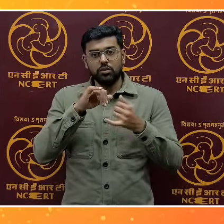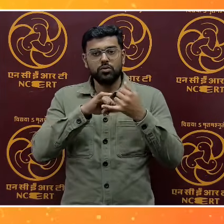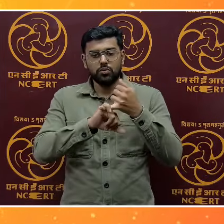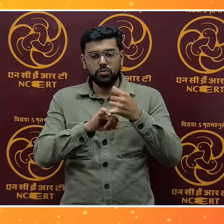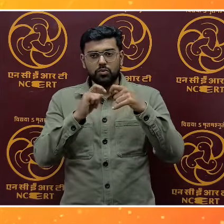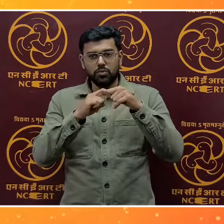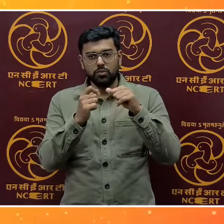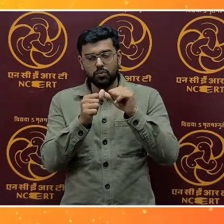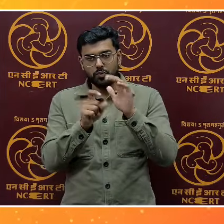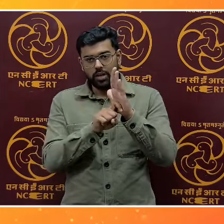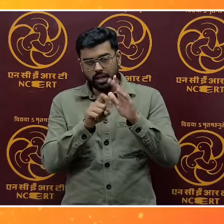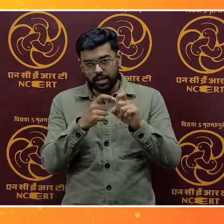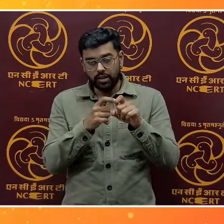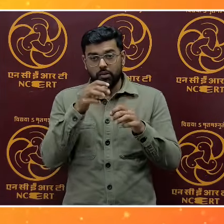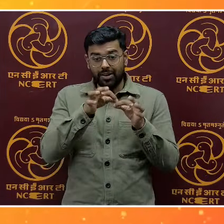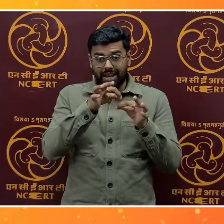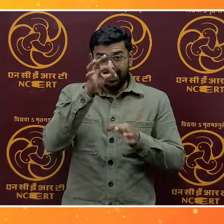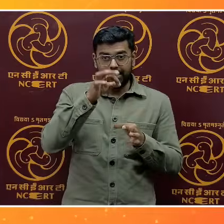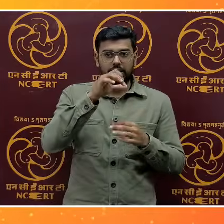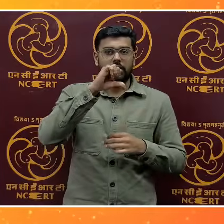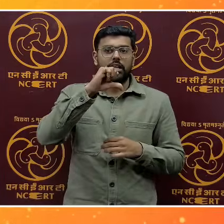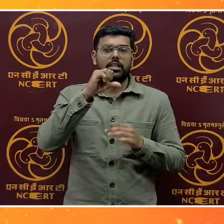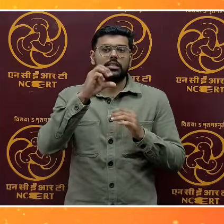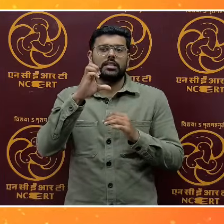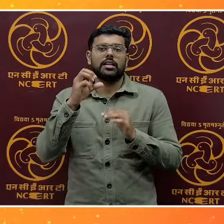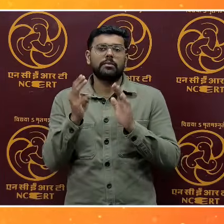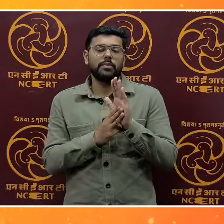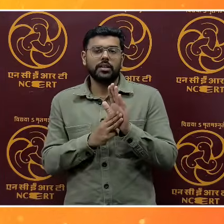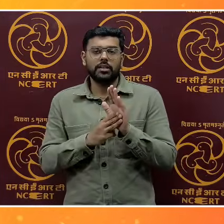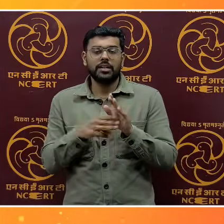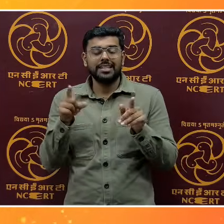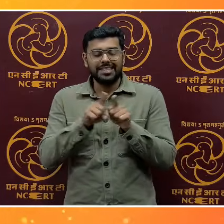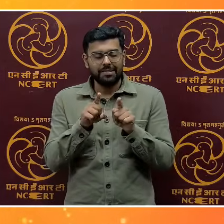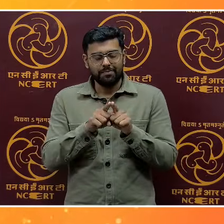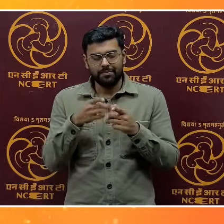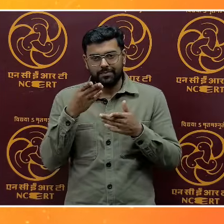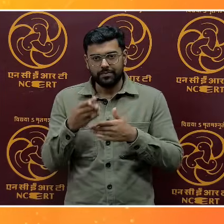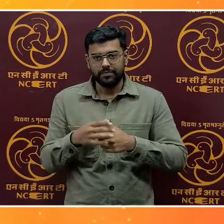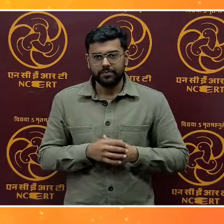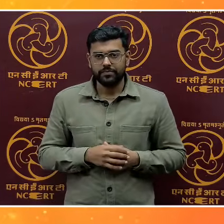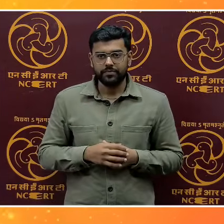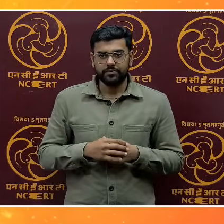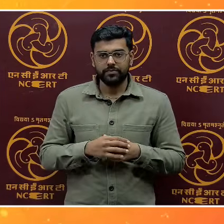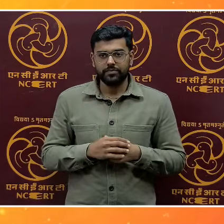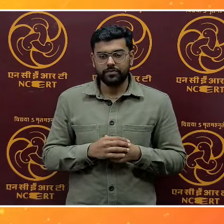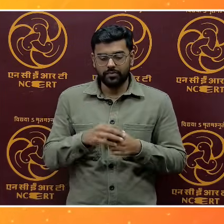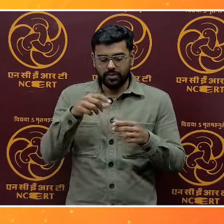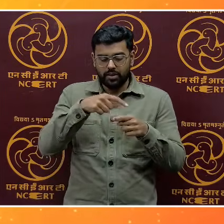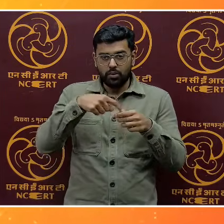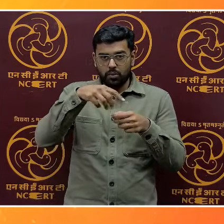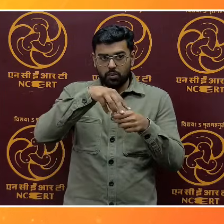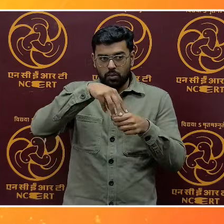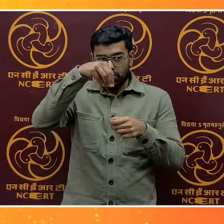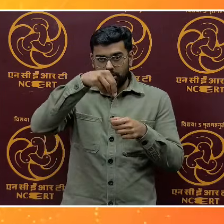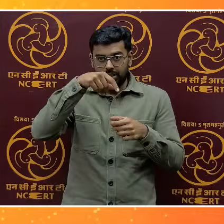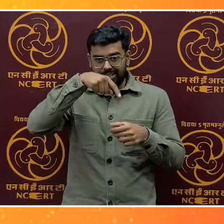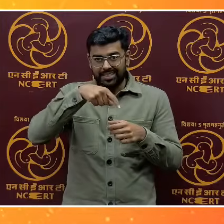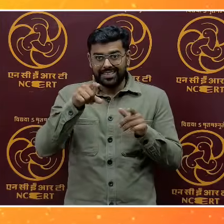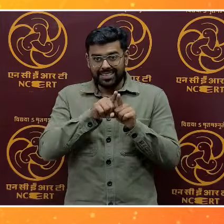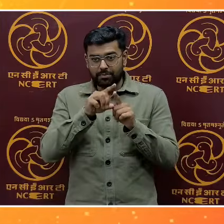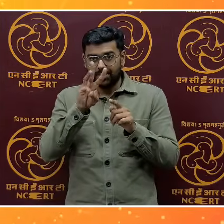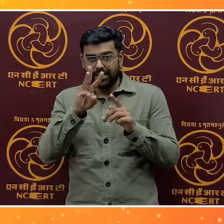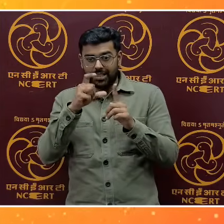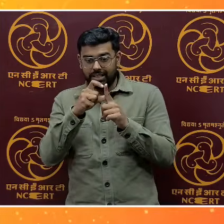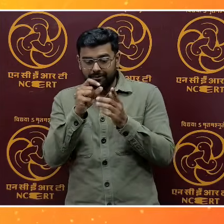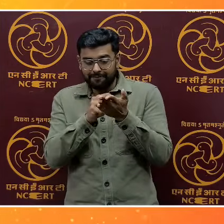and height is 9 centimeters. Here also I have made this shape of the cone with the help of 3D